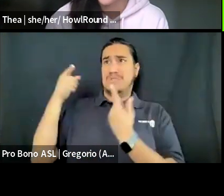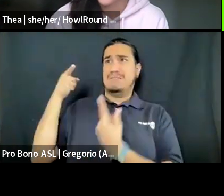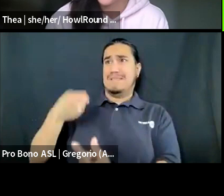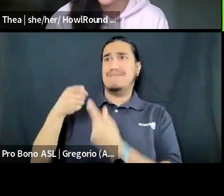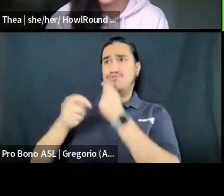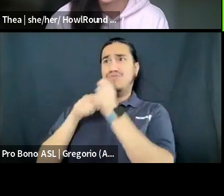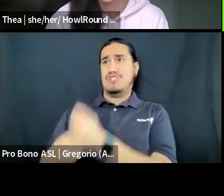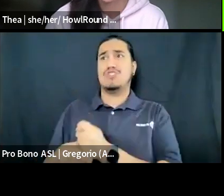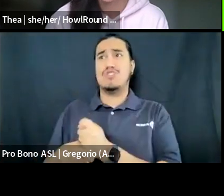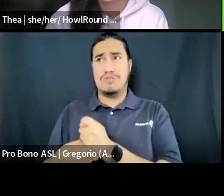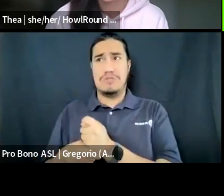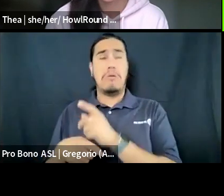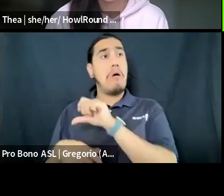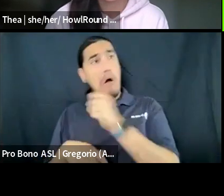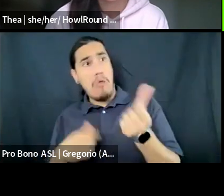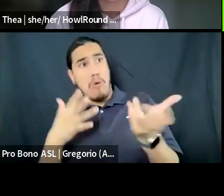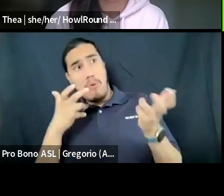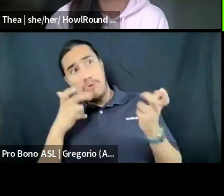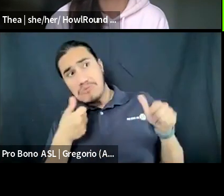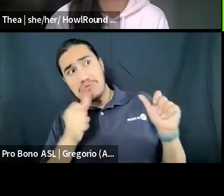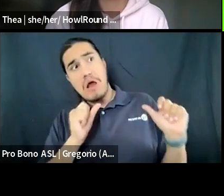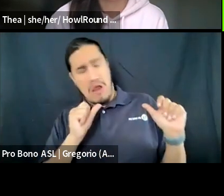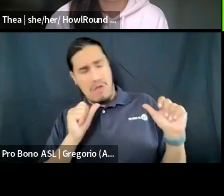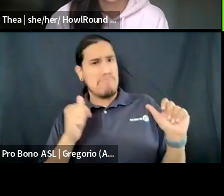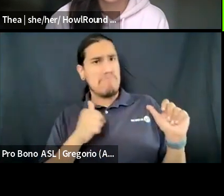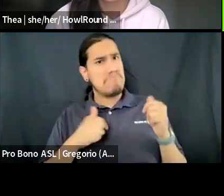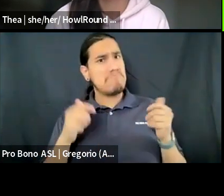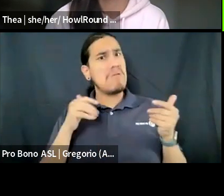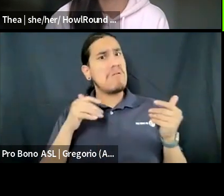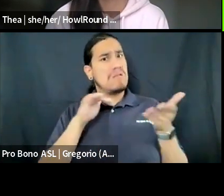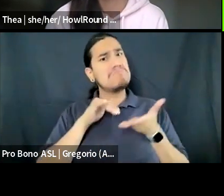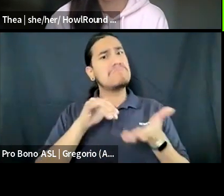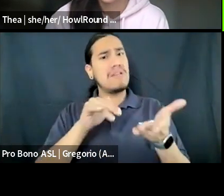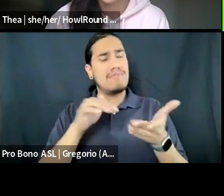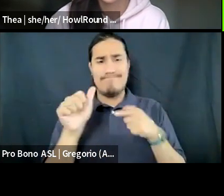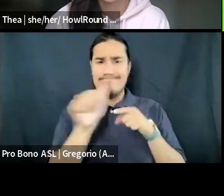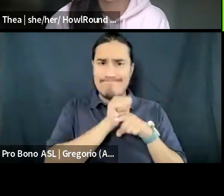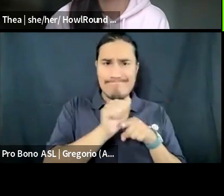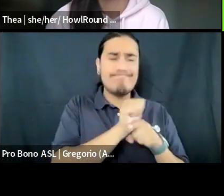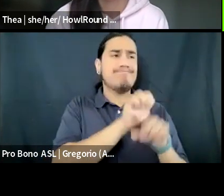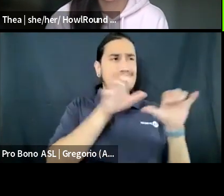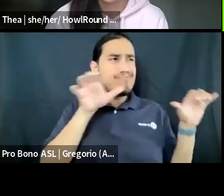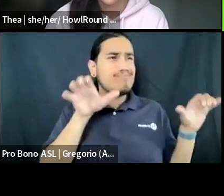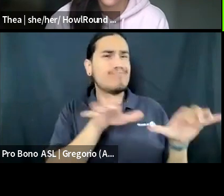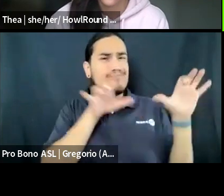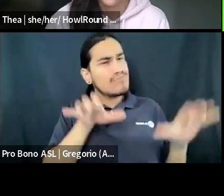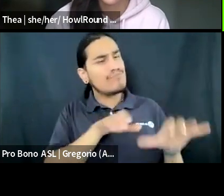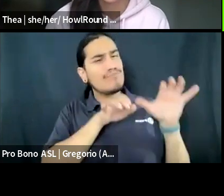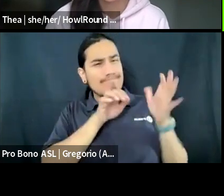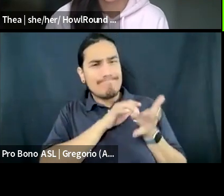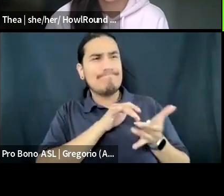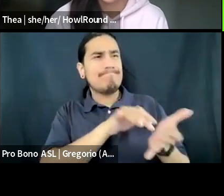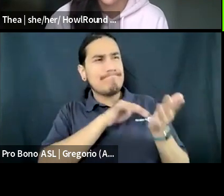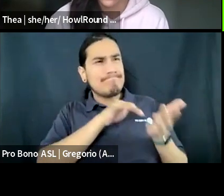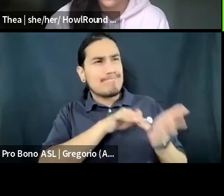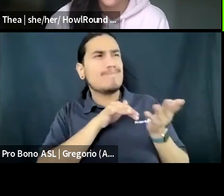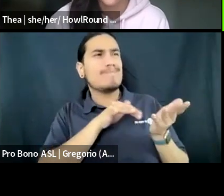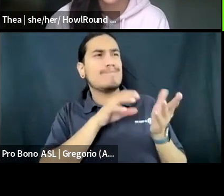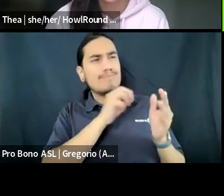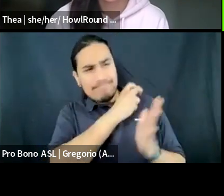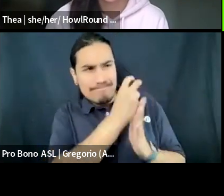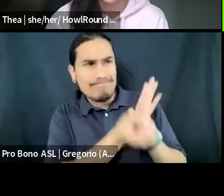tried before, that I've always been curious about, then I study, then I practice, then I do exercises, you know, then I dive in and I do other